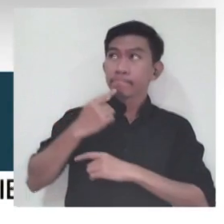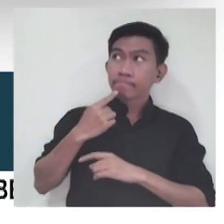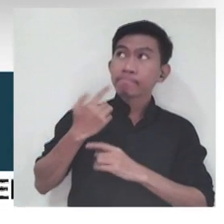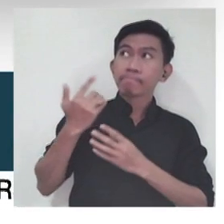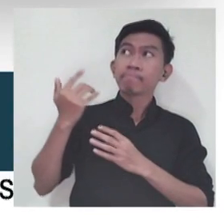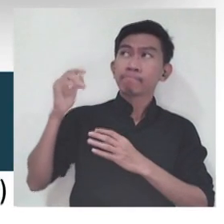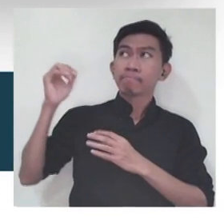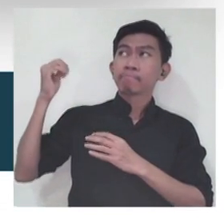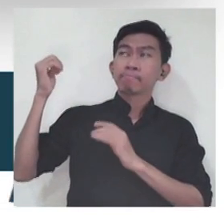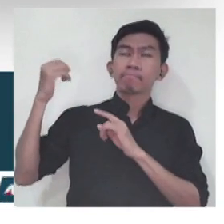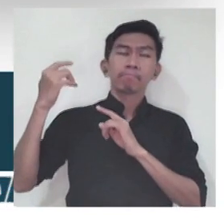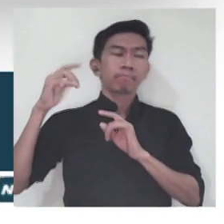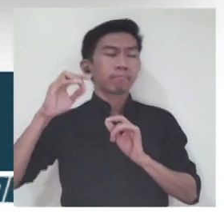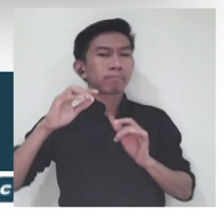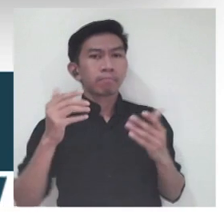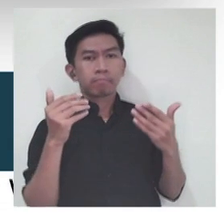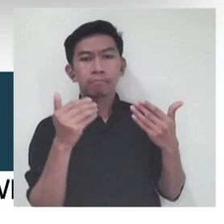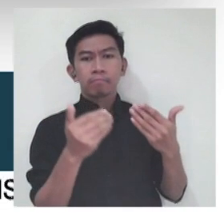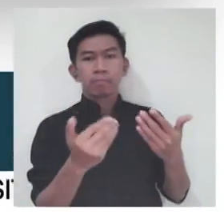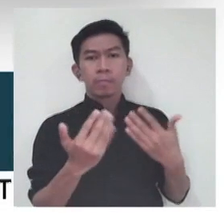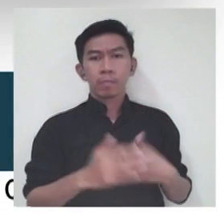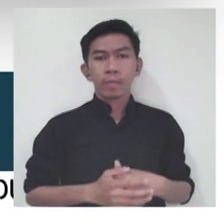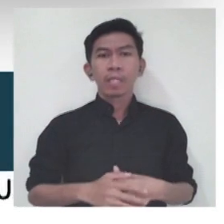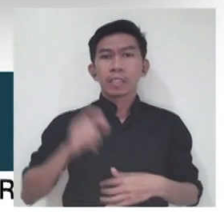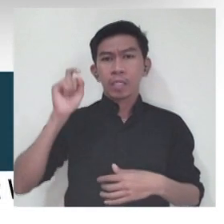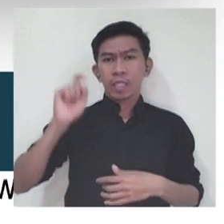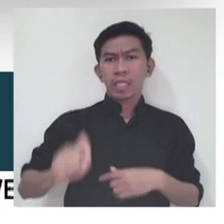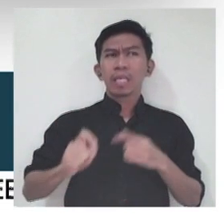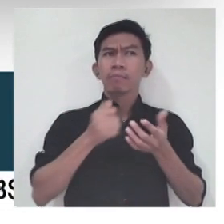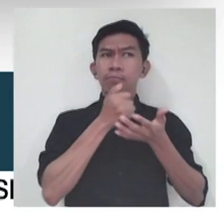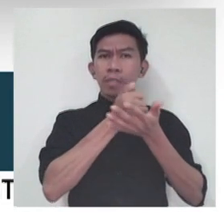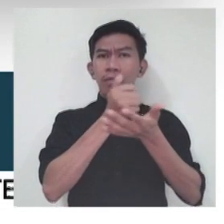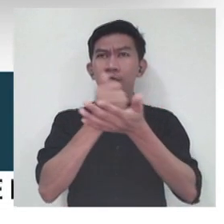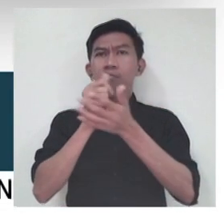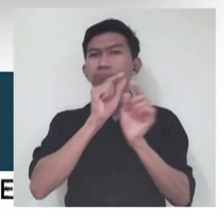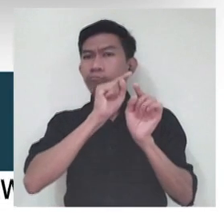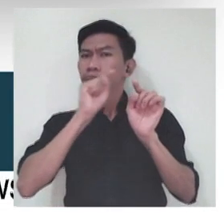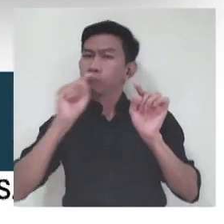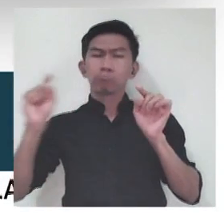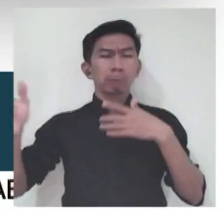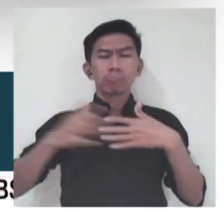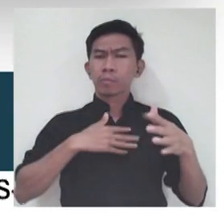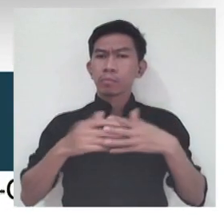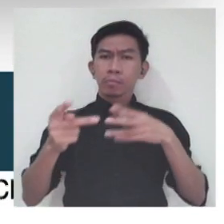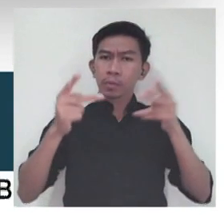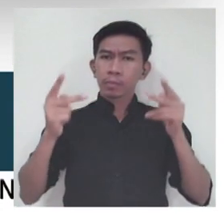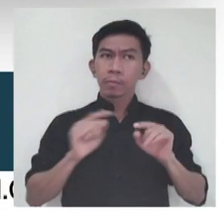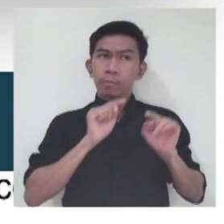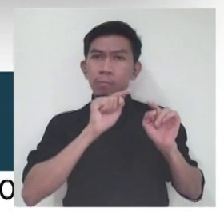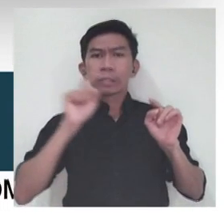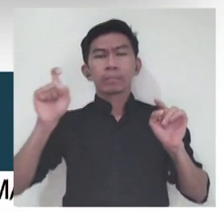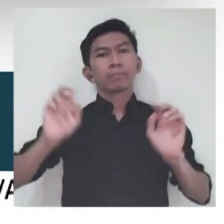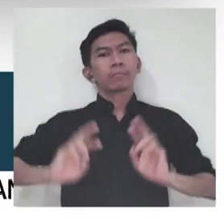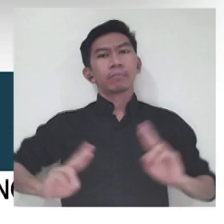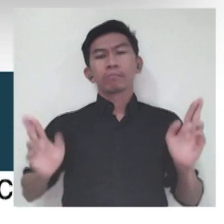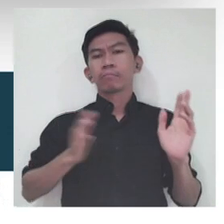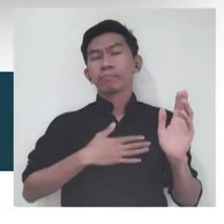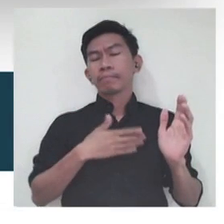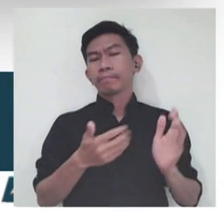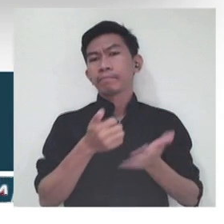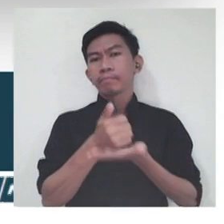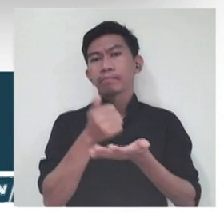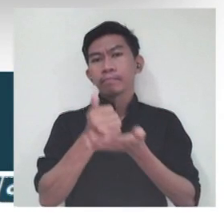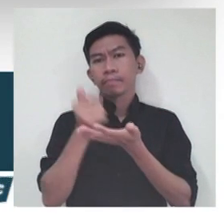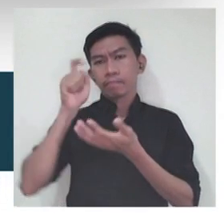nga po natin na omnipresent po tayo hangga't maaari, nandun po tayo sa lahat ng pangangailangan ng ating mga kababayan. Sa ngayon po ay